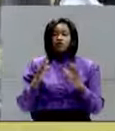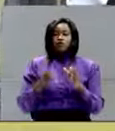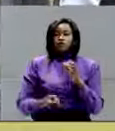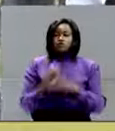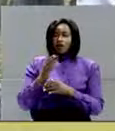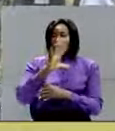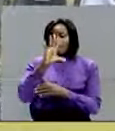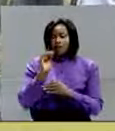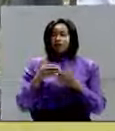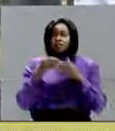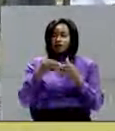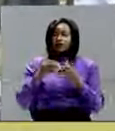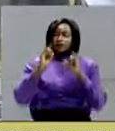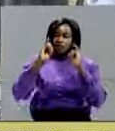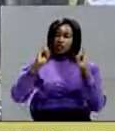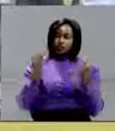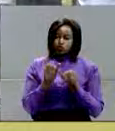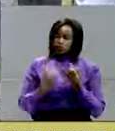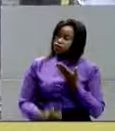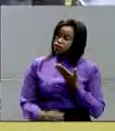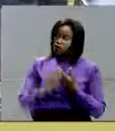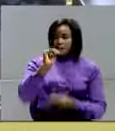at Makerere University.